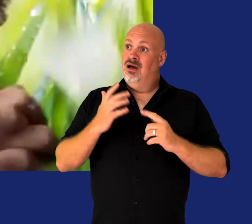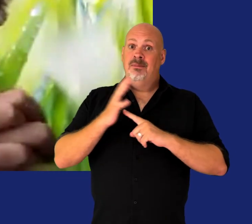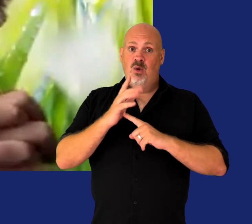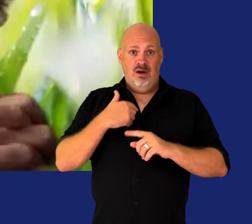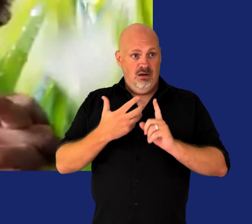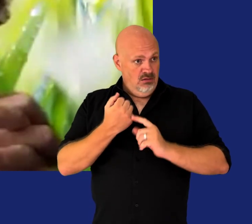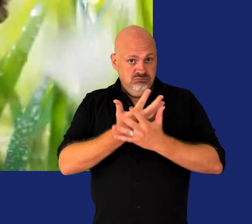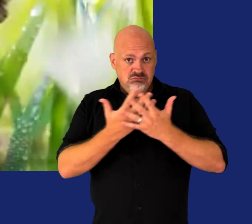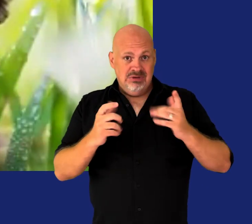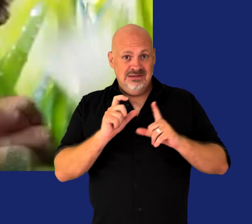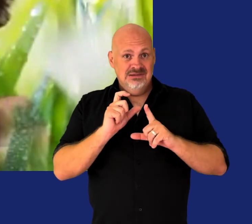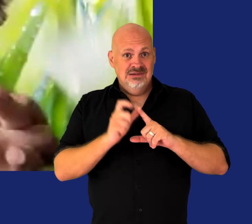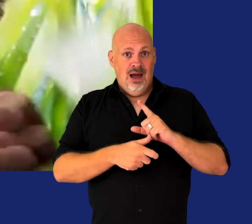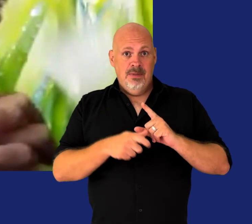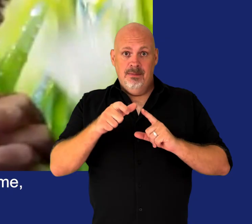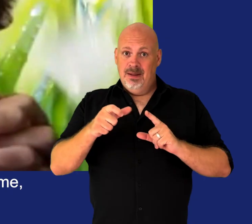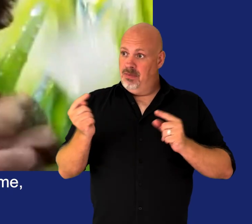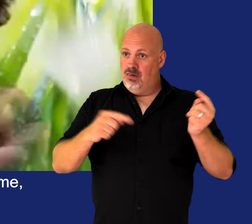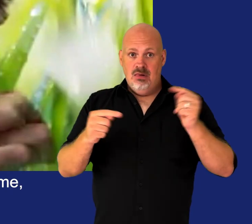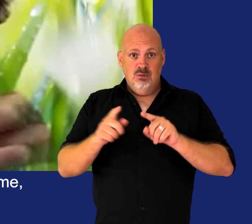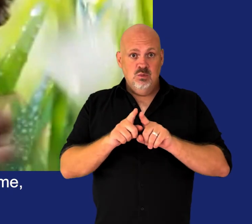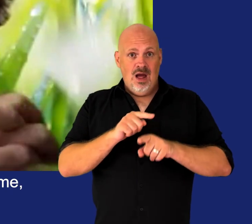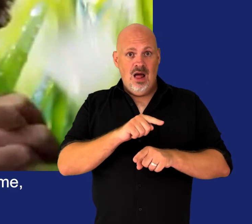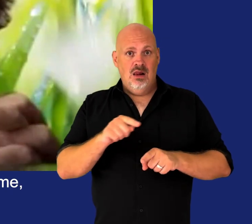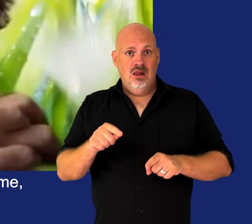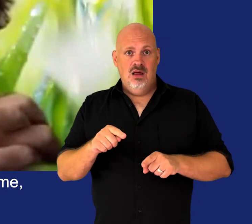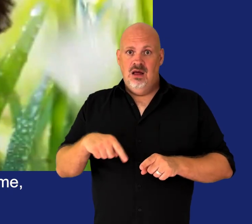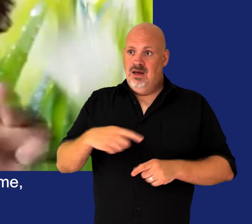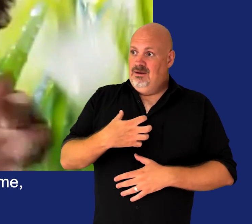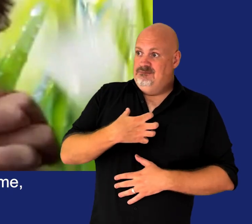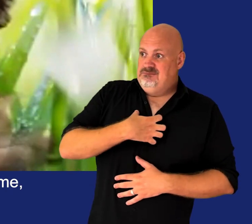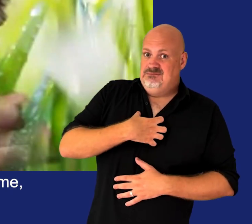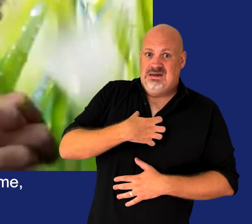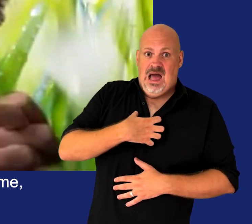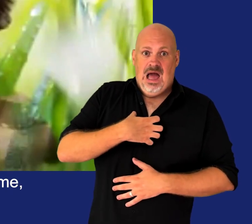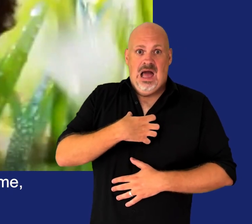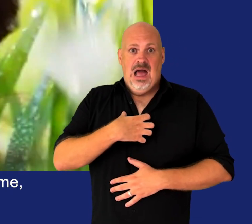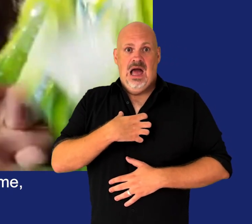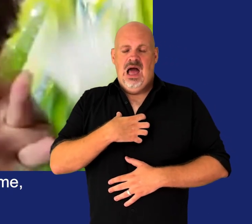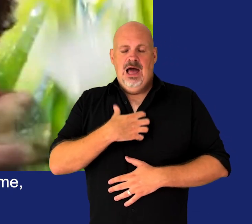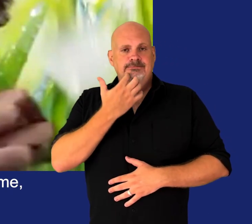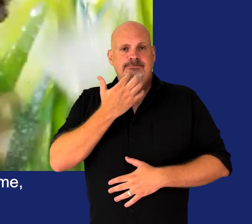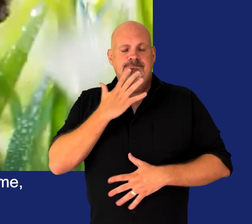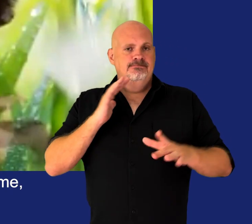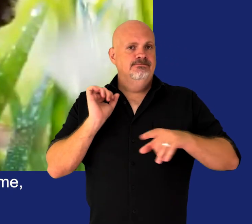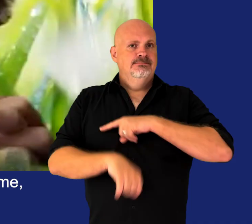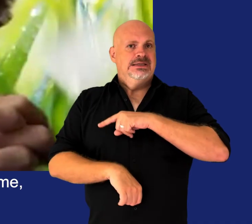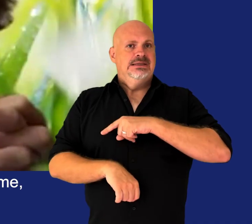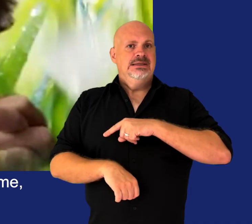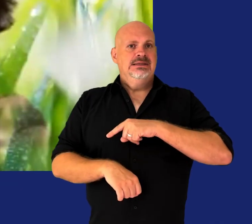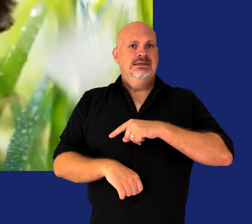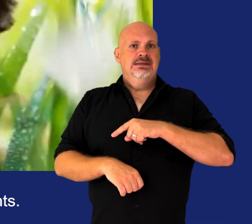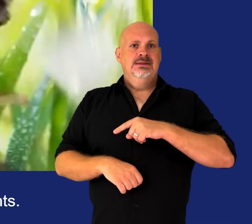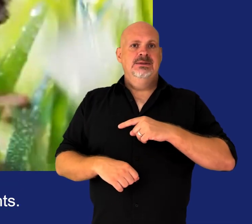I found out that several disabled people were attending. And they, like me, had overcome their worst